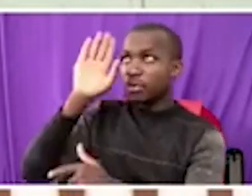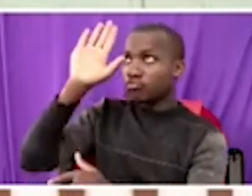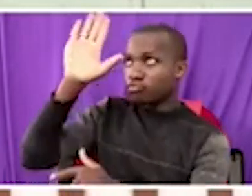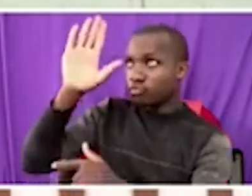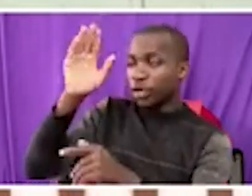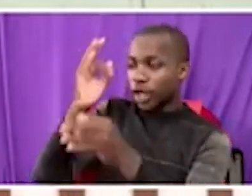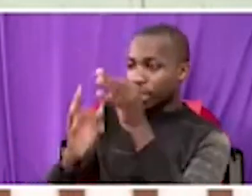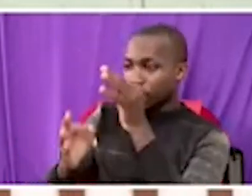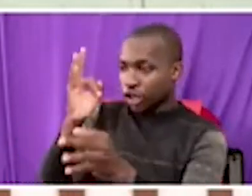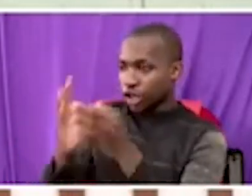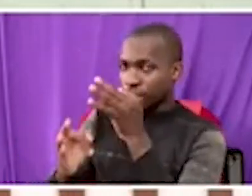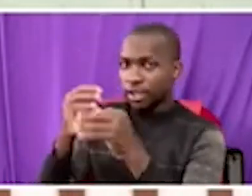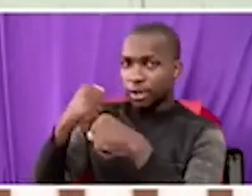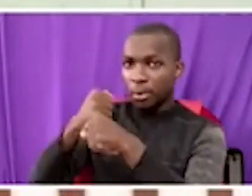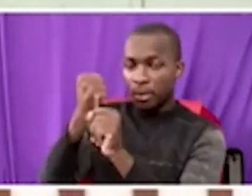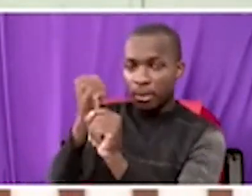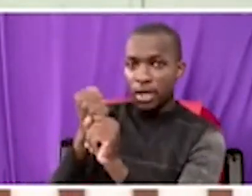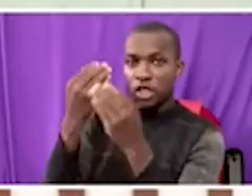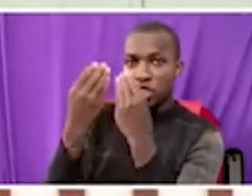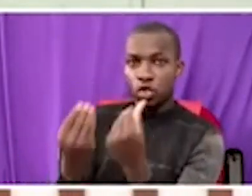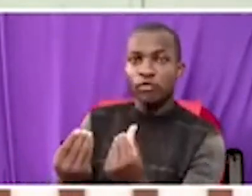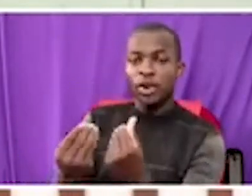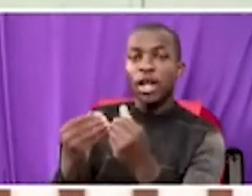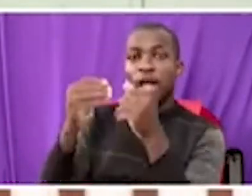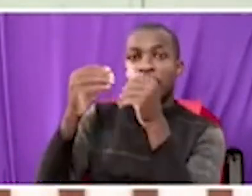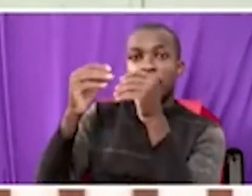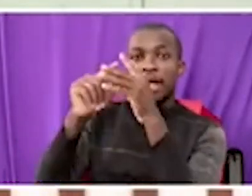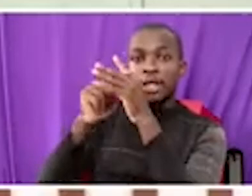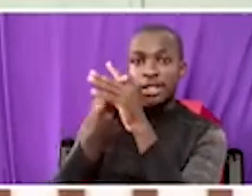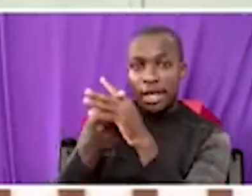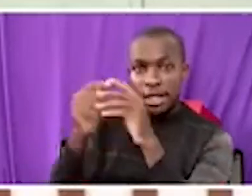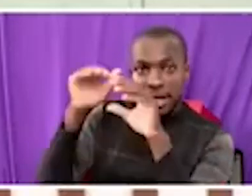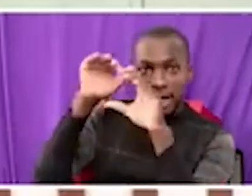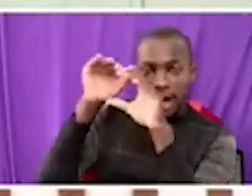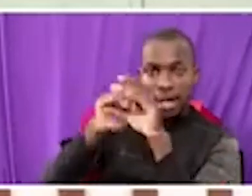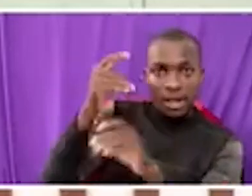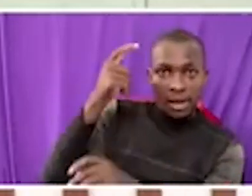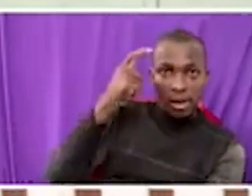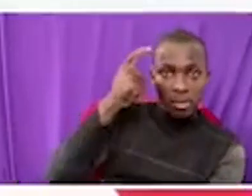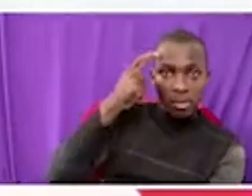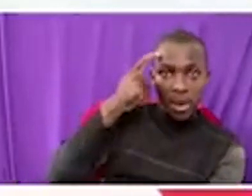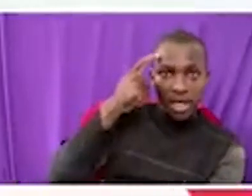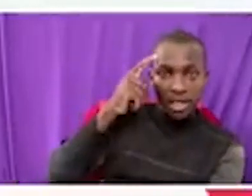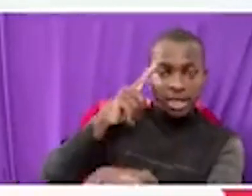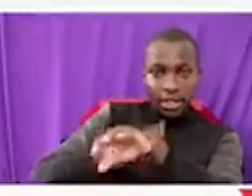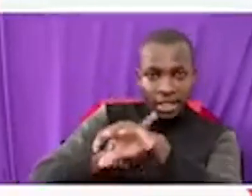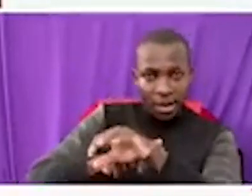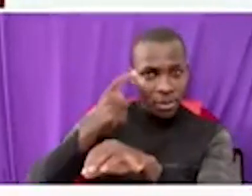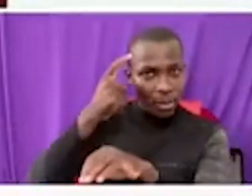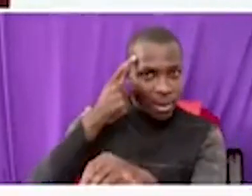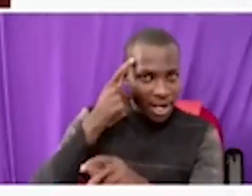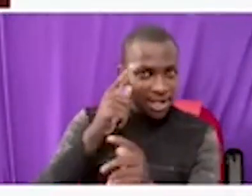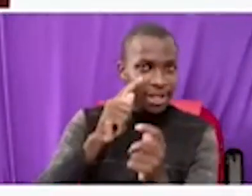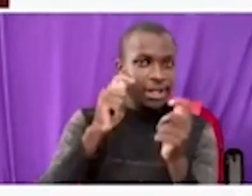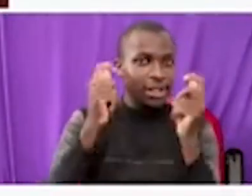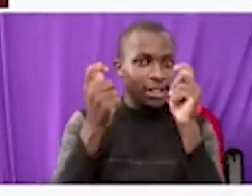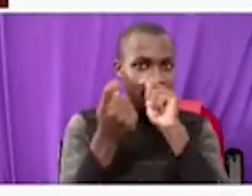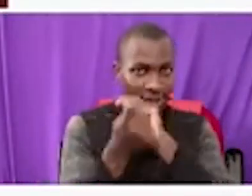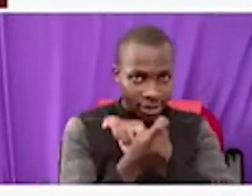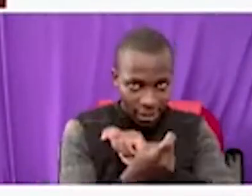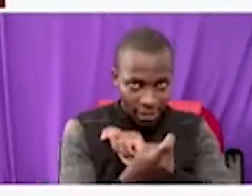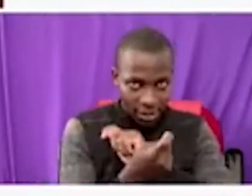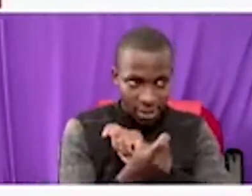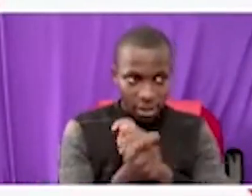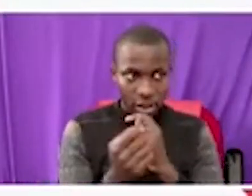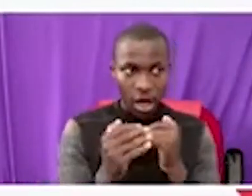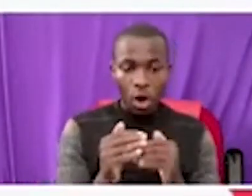justice personified. It begins with the mind. Once the mind has been transformed, it goes now